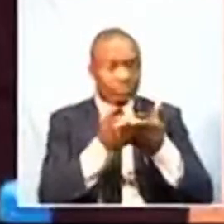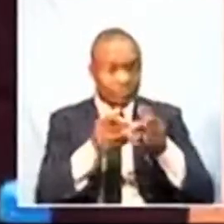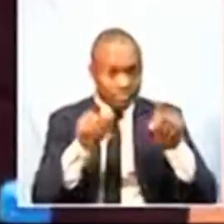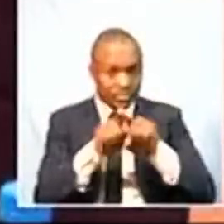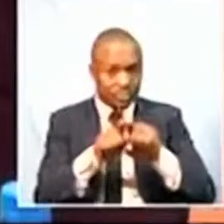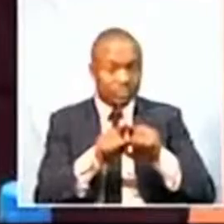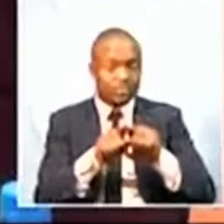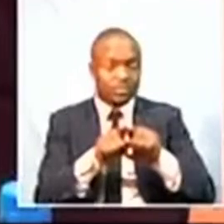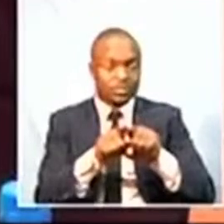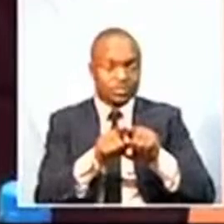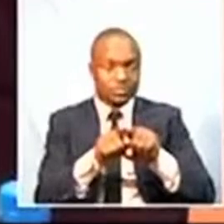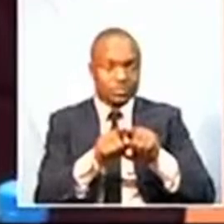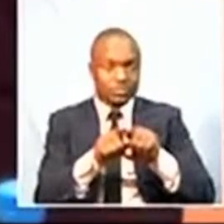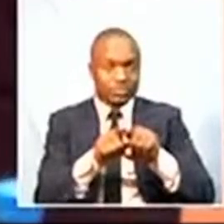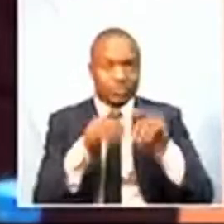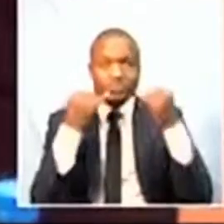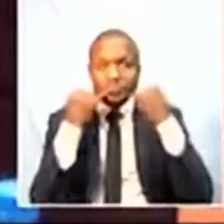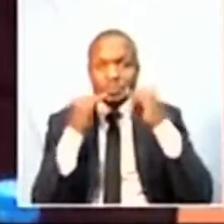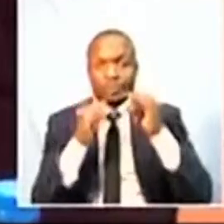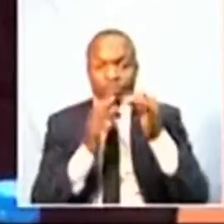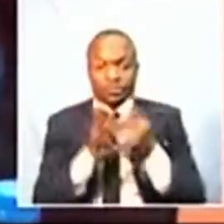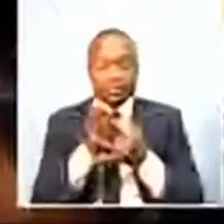through Secretariat.